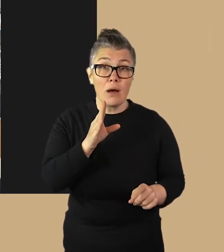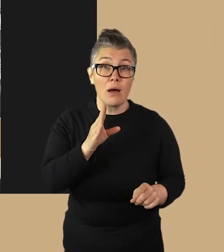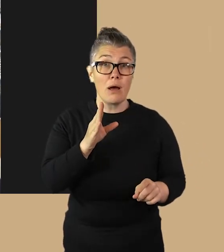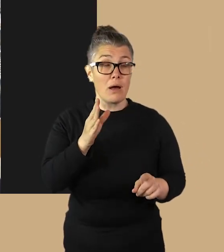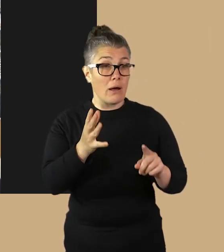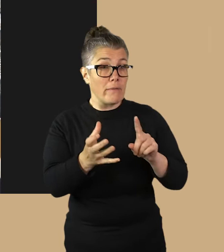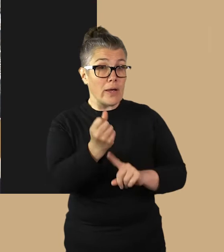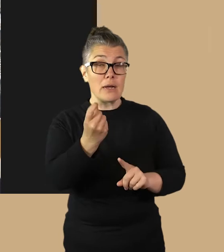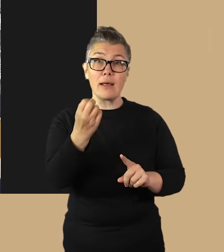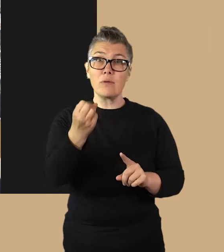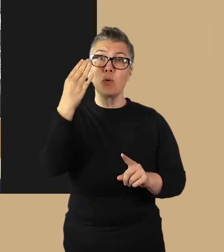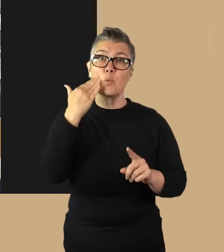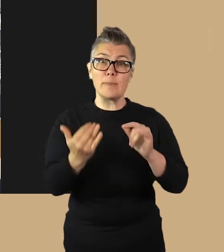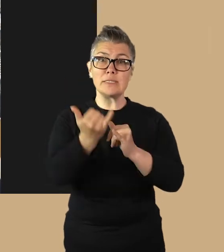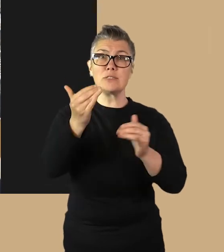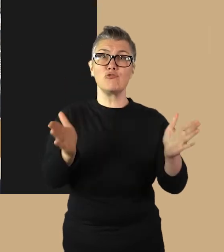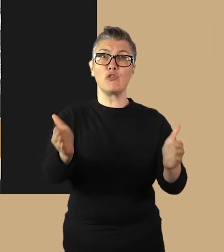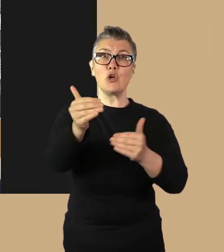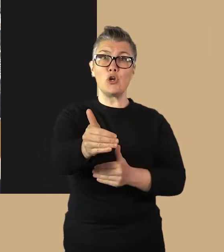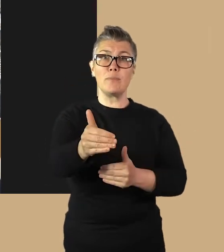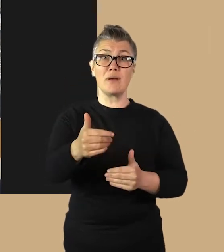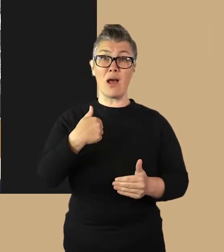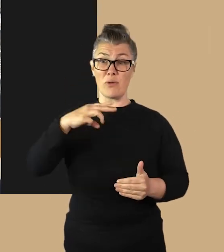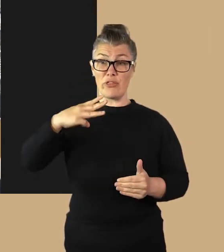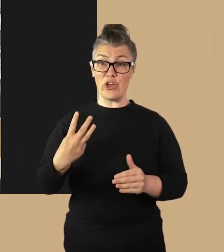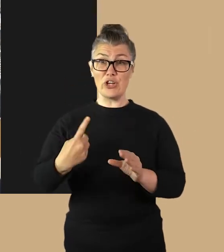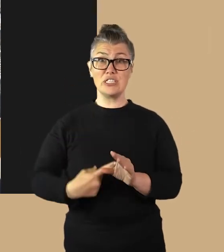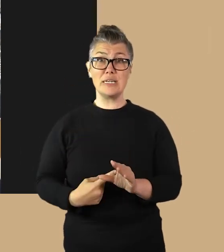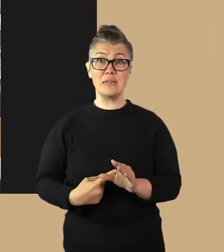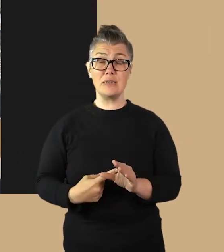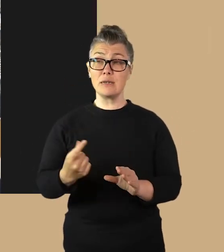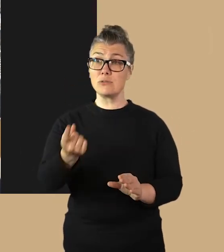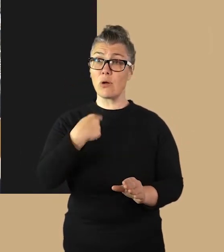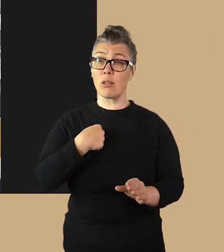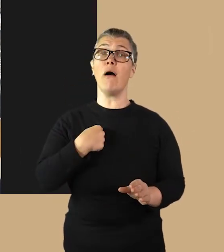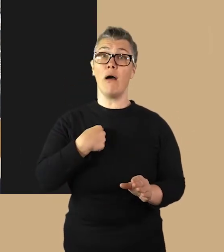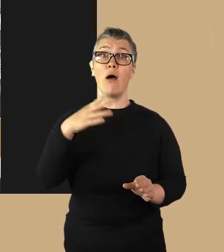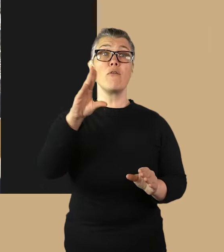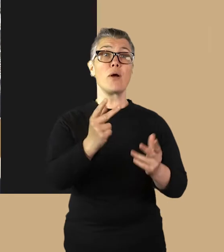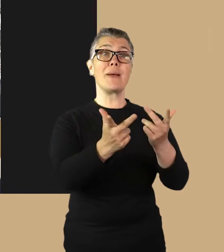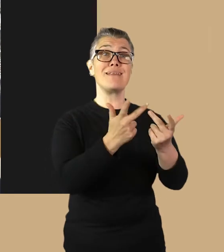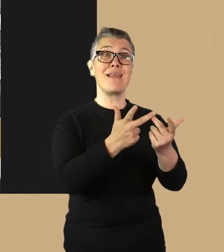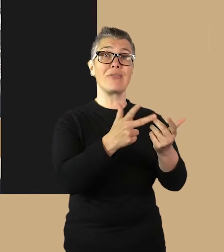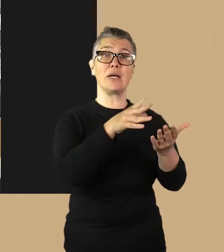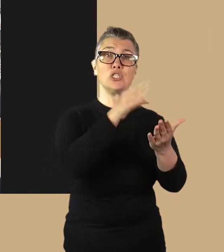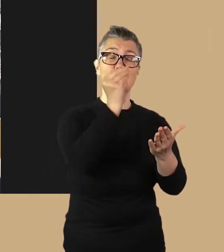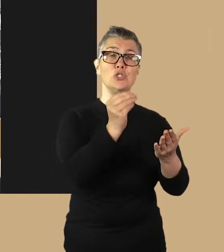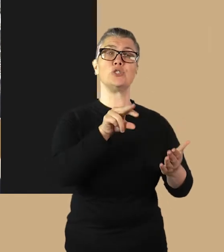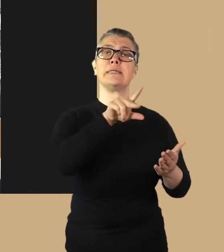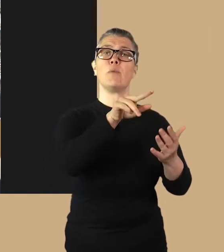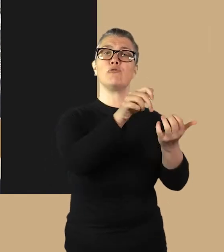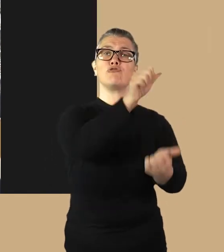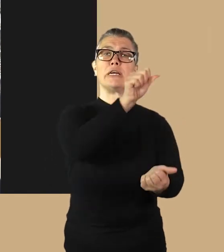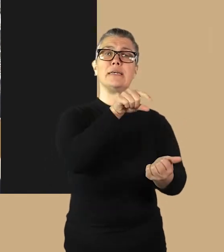3rd year, and that was from someone who was doing a double degree and in her 6th year. So, you know, I don't know how